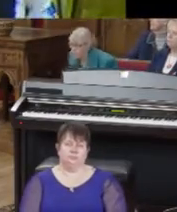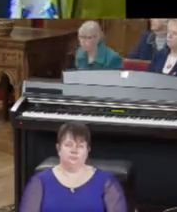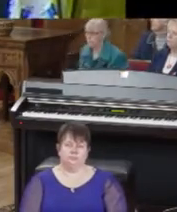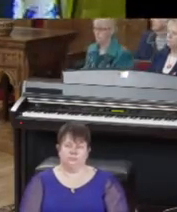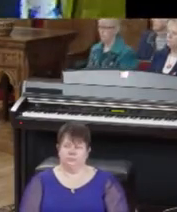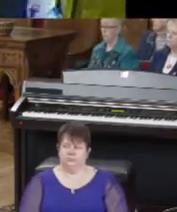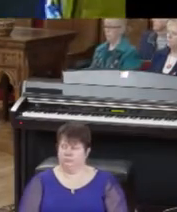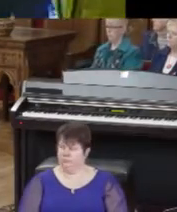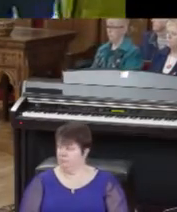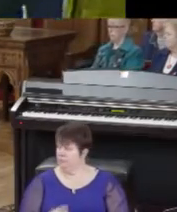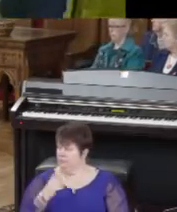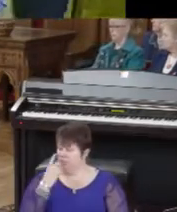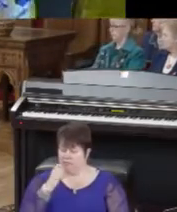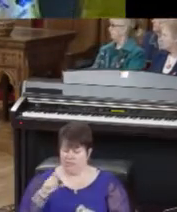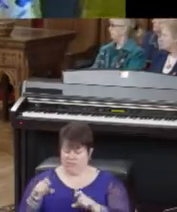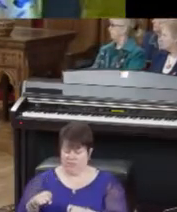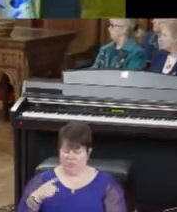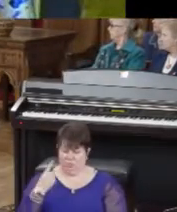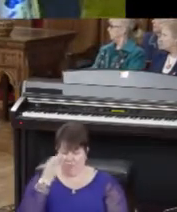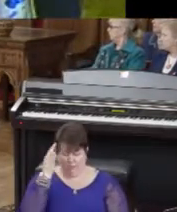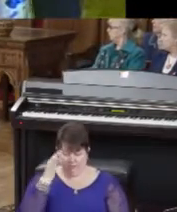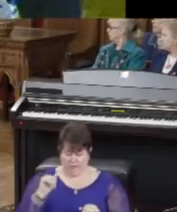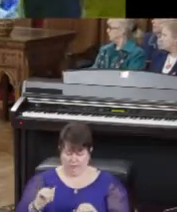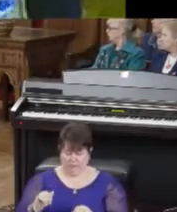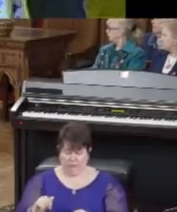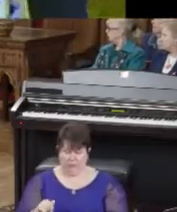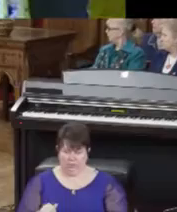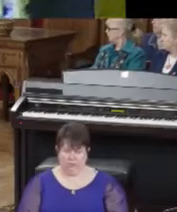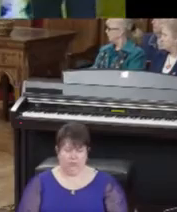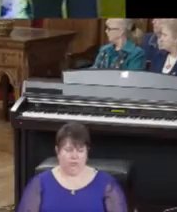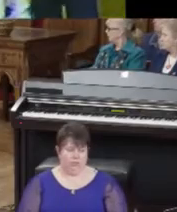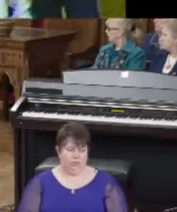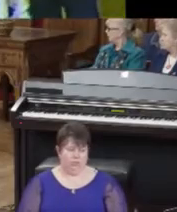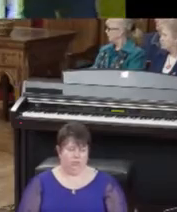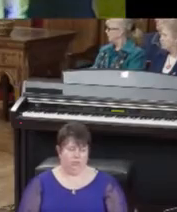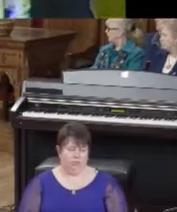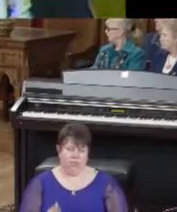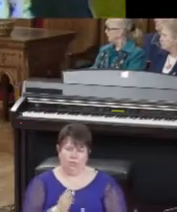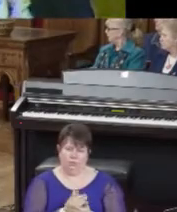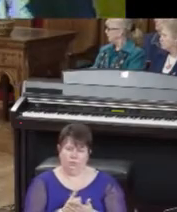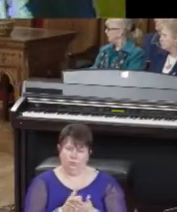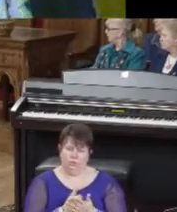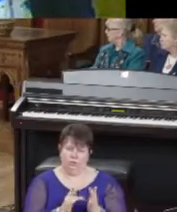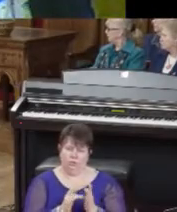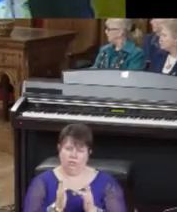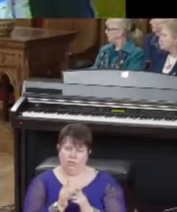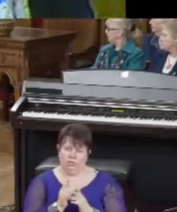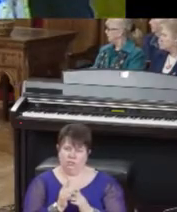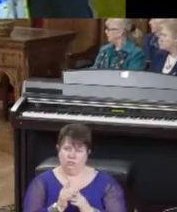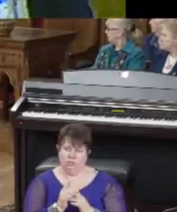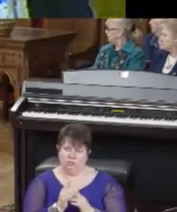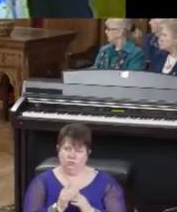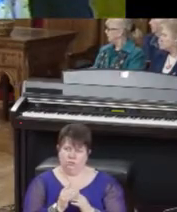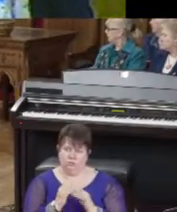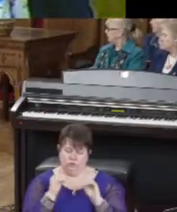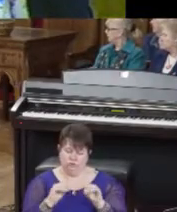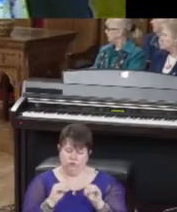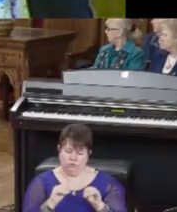You guys can stay here just for a moment, if you will. According to Christ's commandment, Brodie, Alan